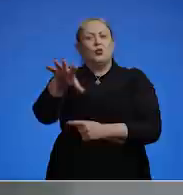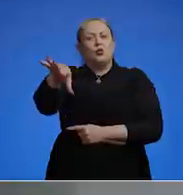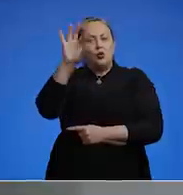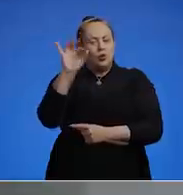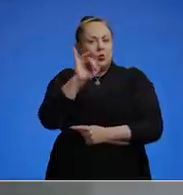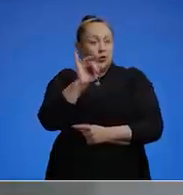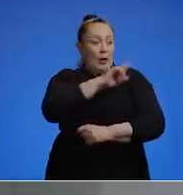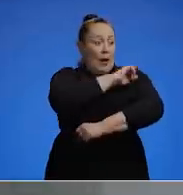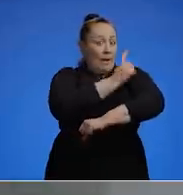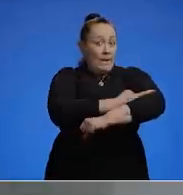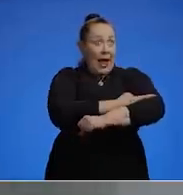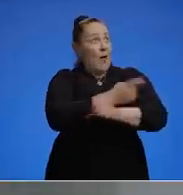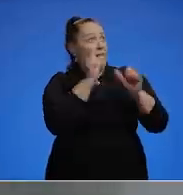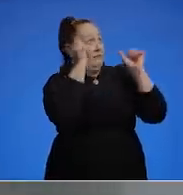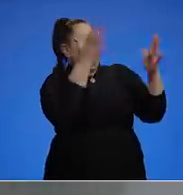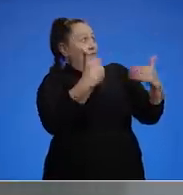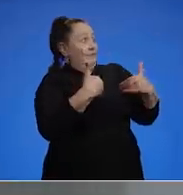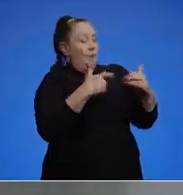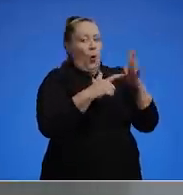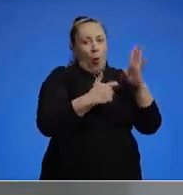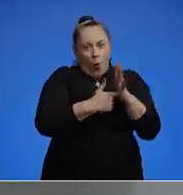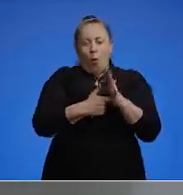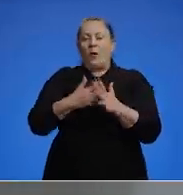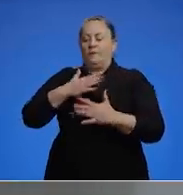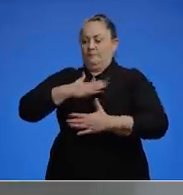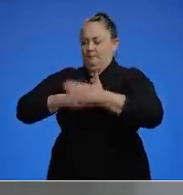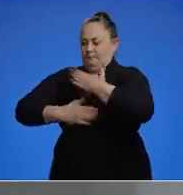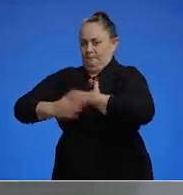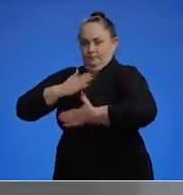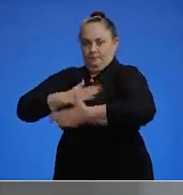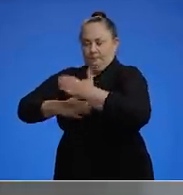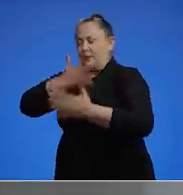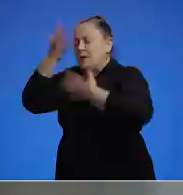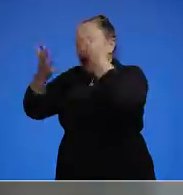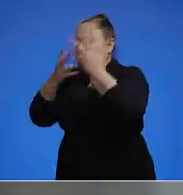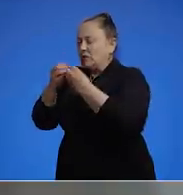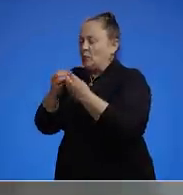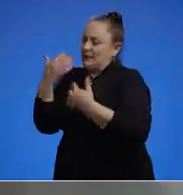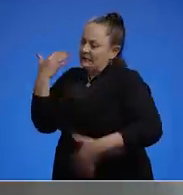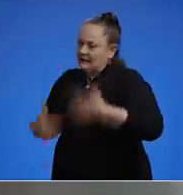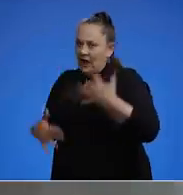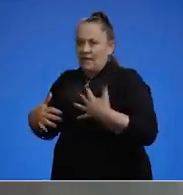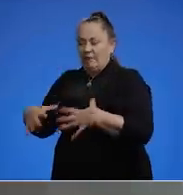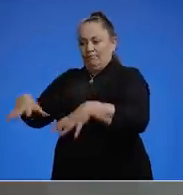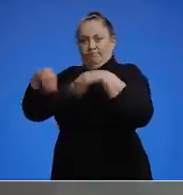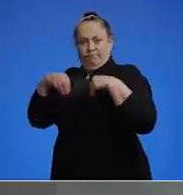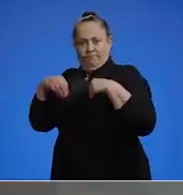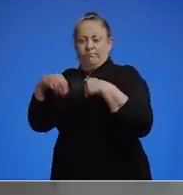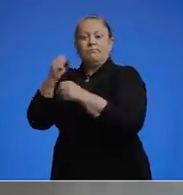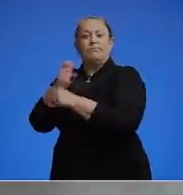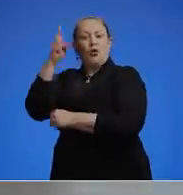between power and glory on the one hand, or the humiliation and suffering symbolised by taking up the cross.